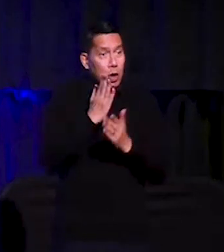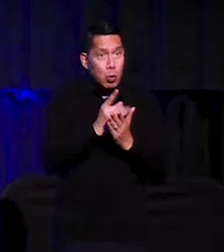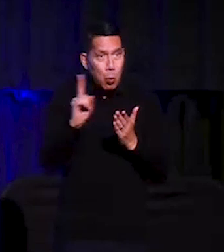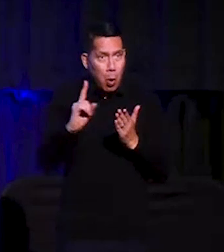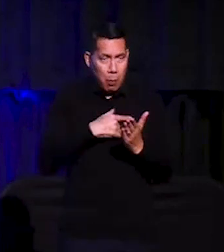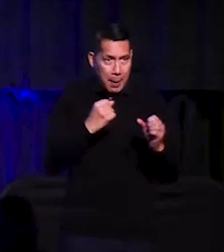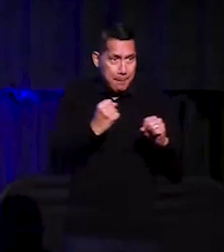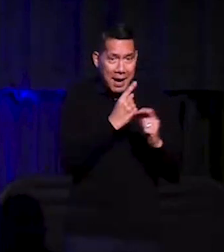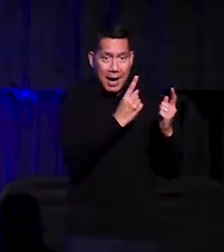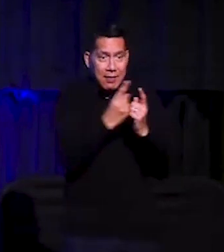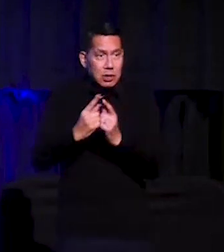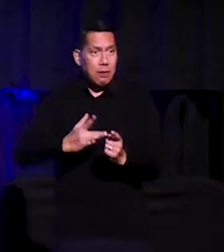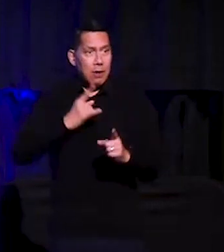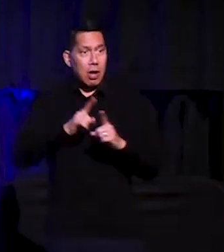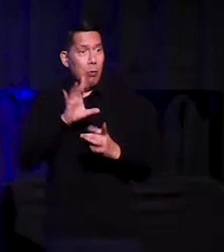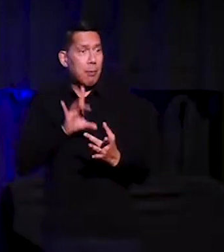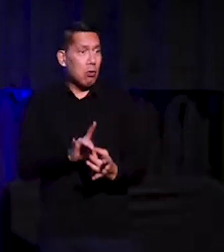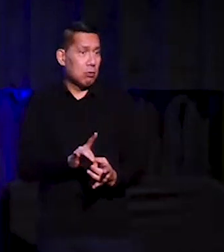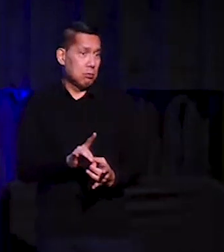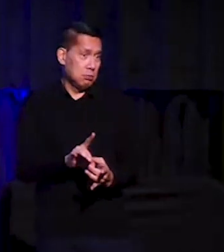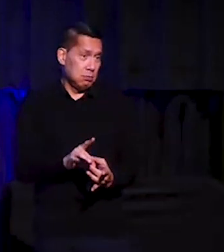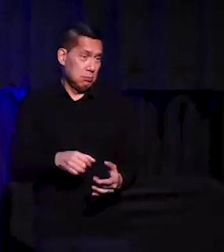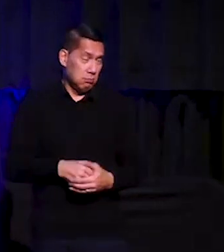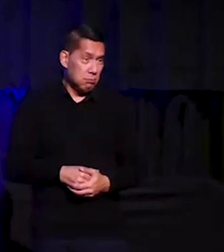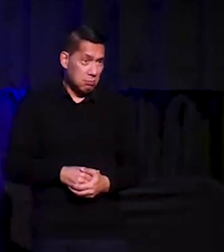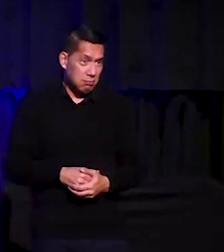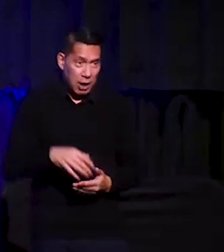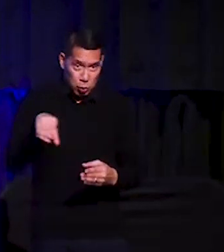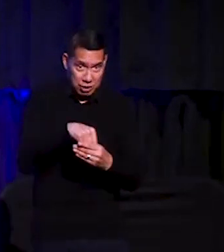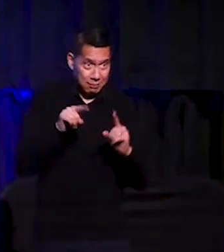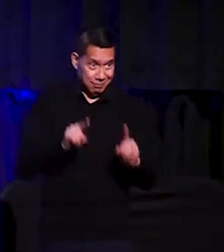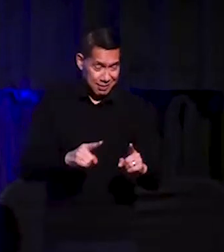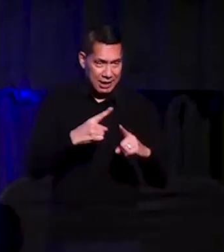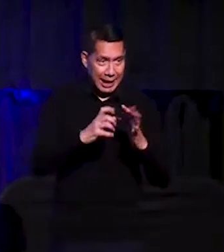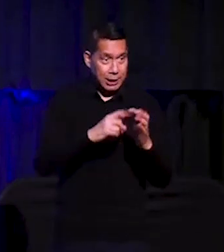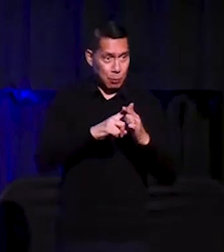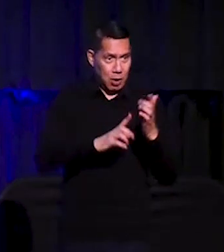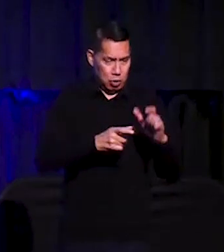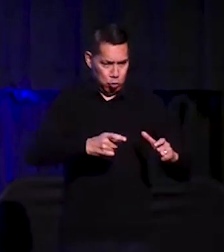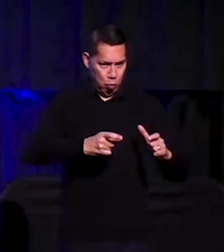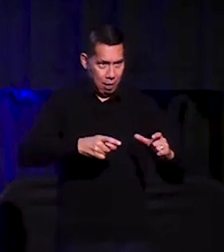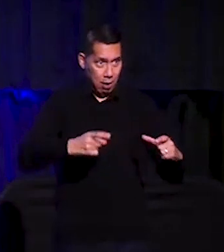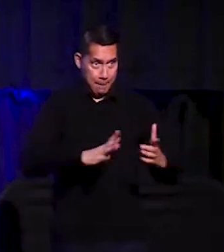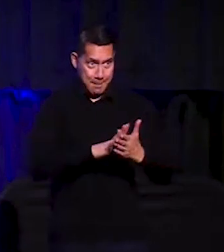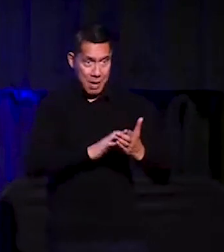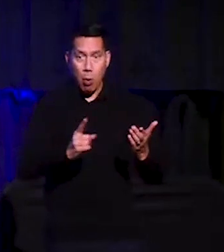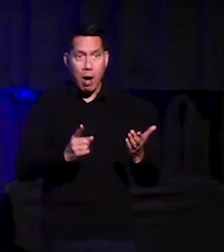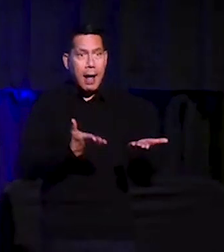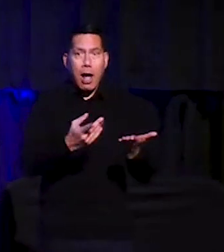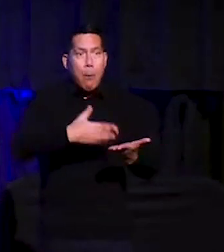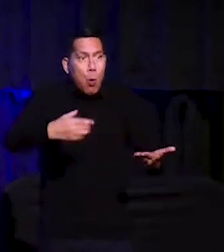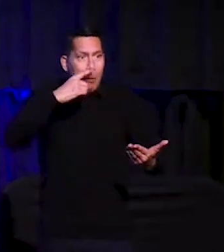belonging and inclusion for everyone. And that's what the Xbox controller is all about, enabling more people